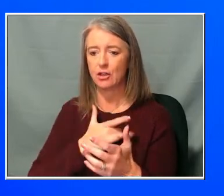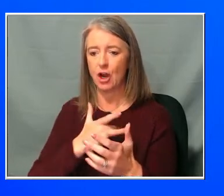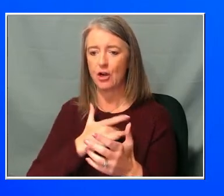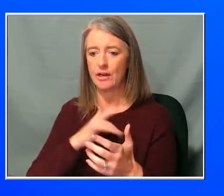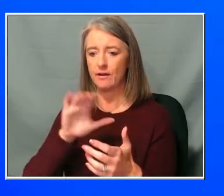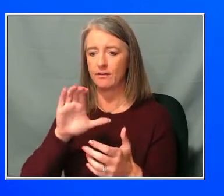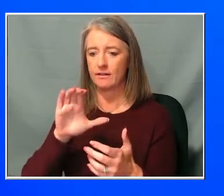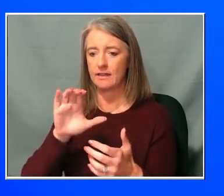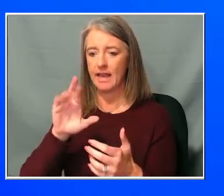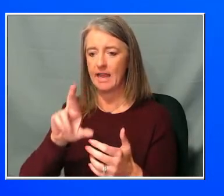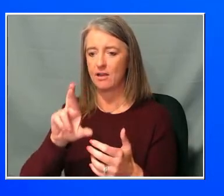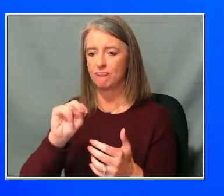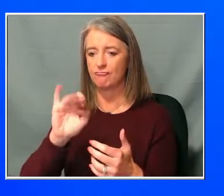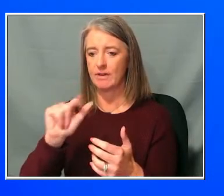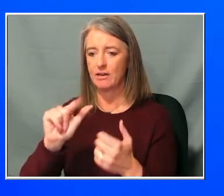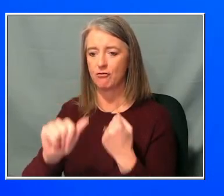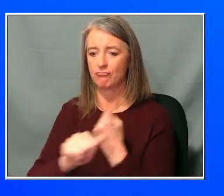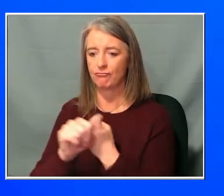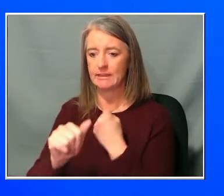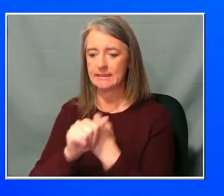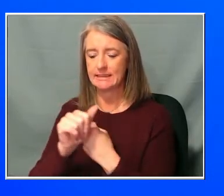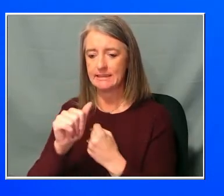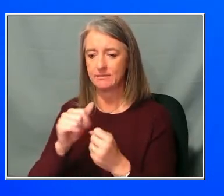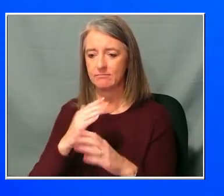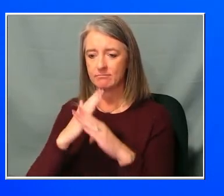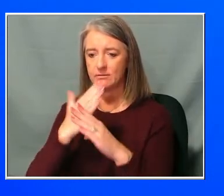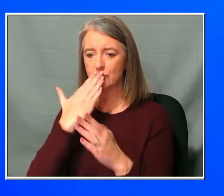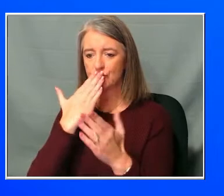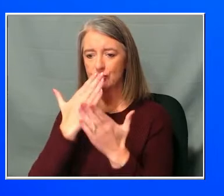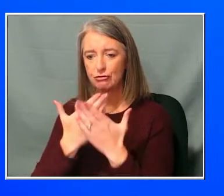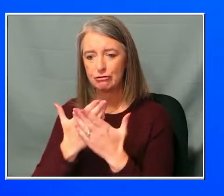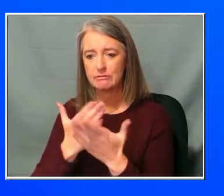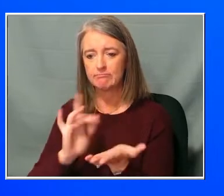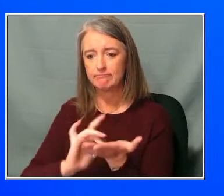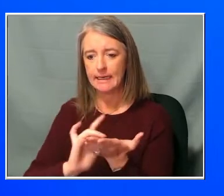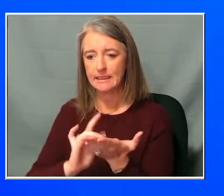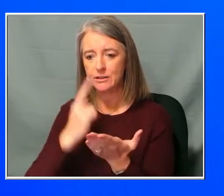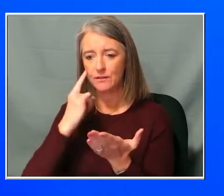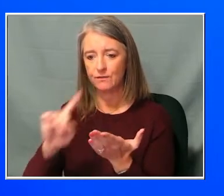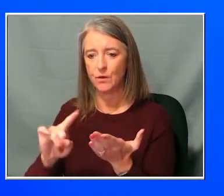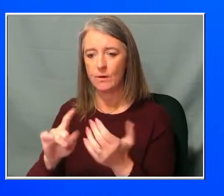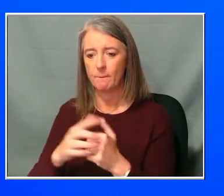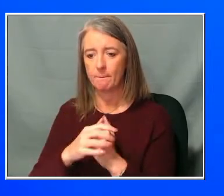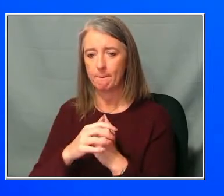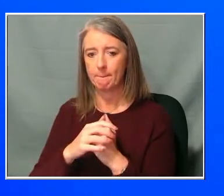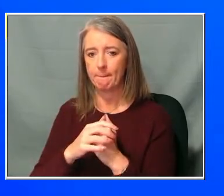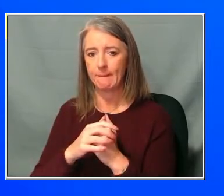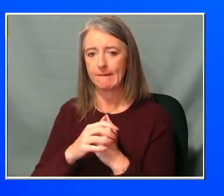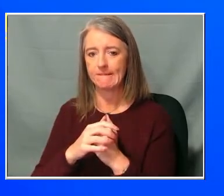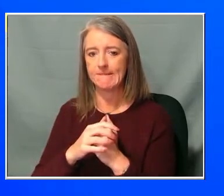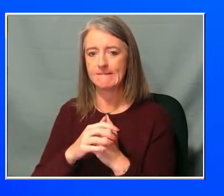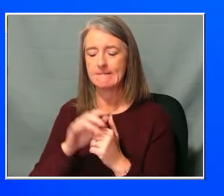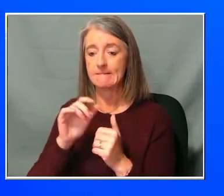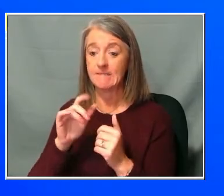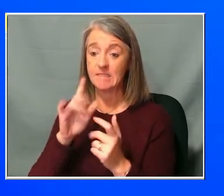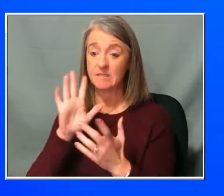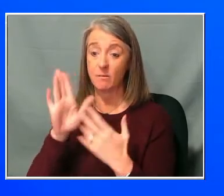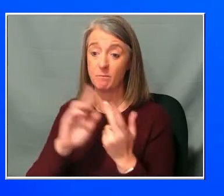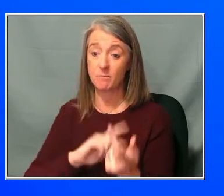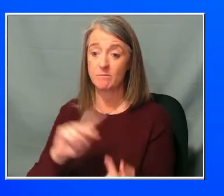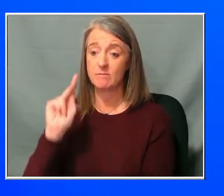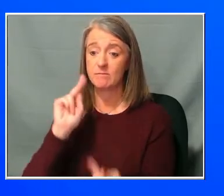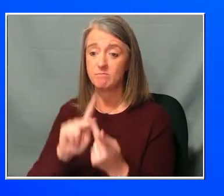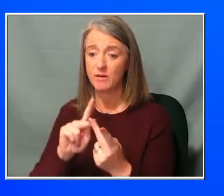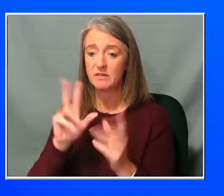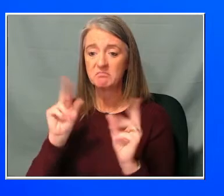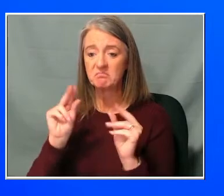renal risks, and so they're really a good bang for your buck. But they're not the end-all be-all, because studies have shown